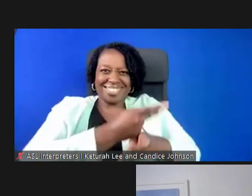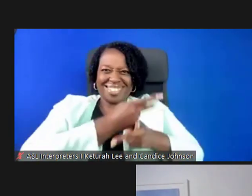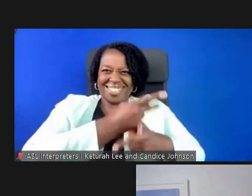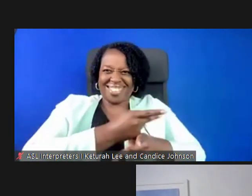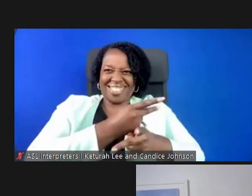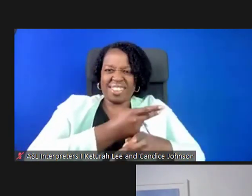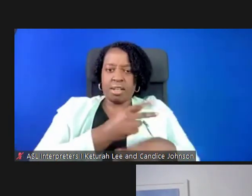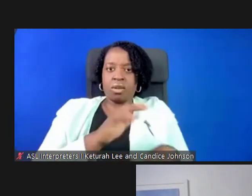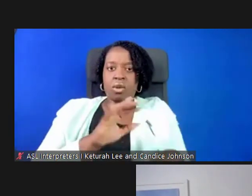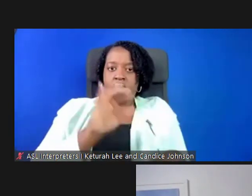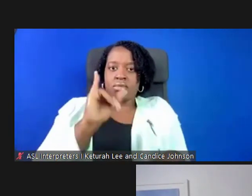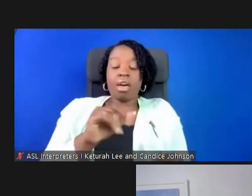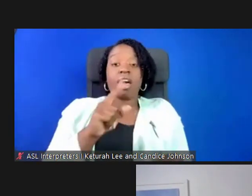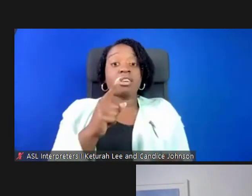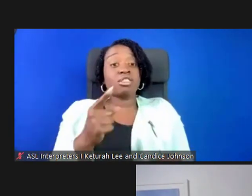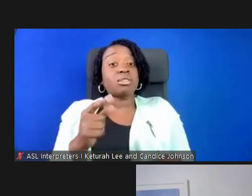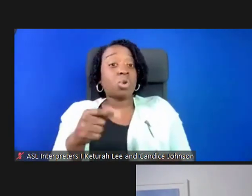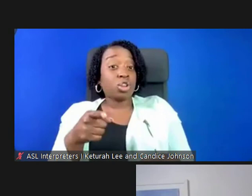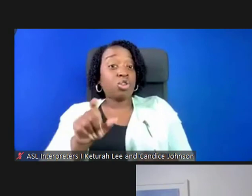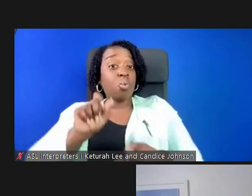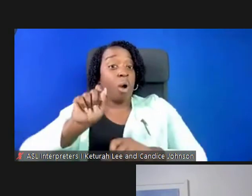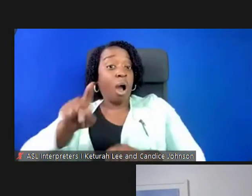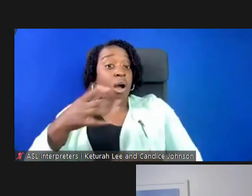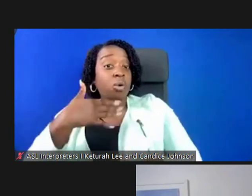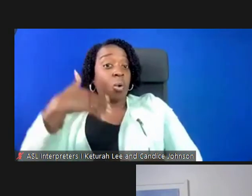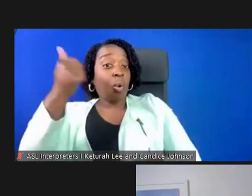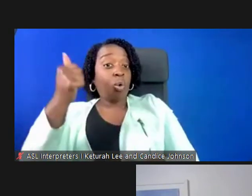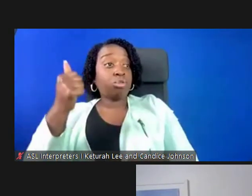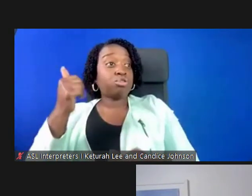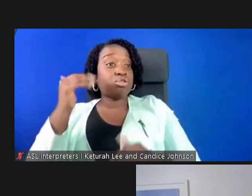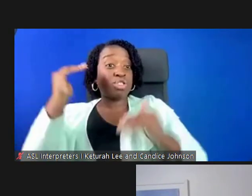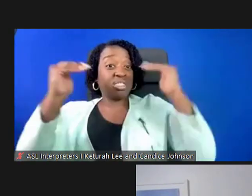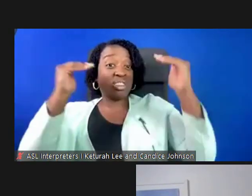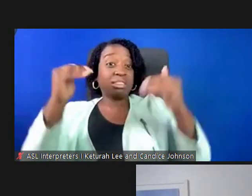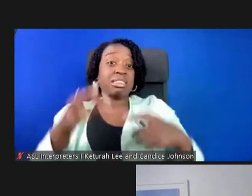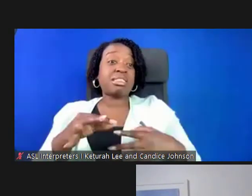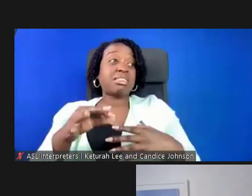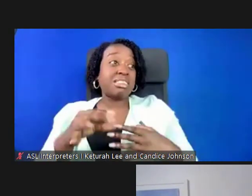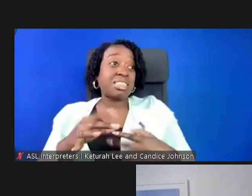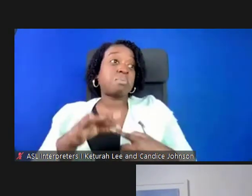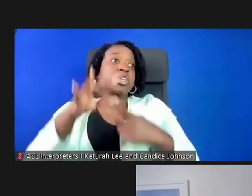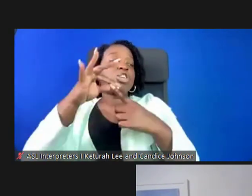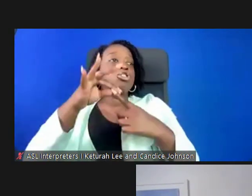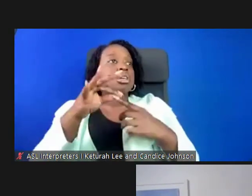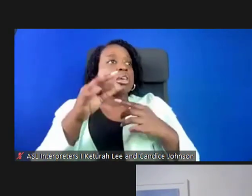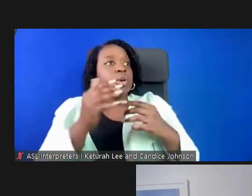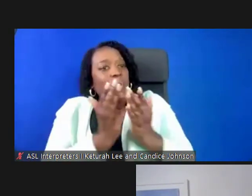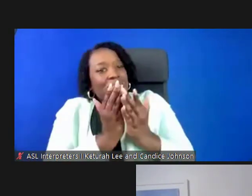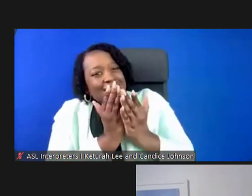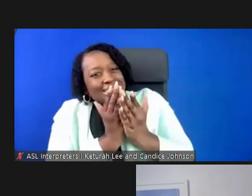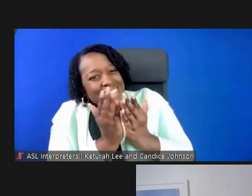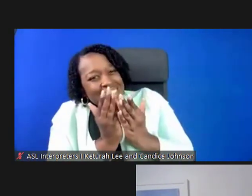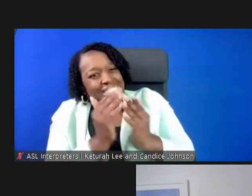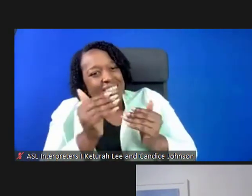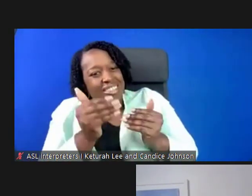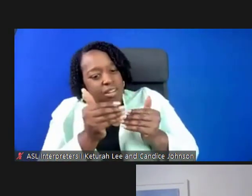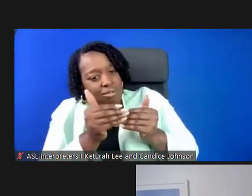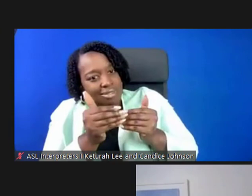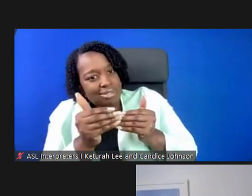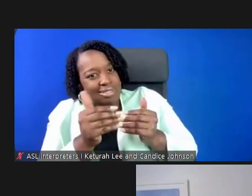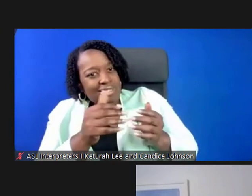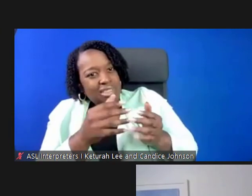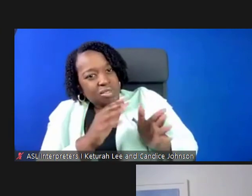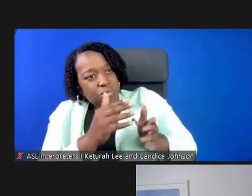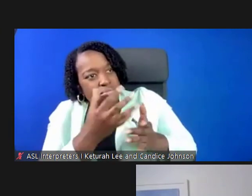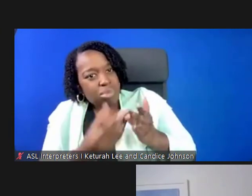especially those near the end of life, what matters, often what they will describe is relationships and human connection. And